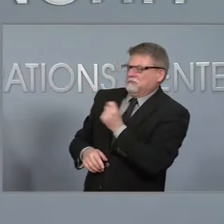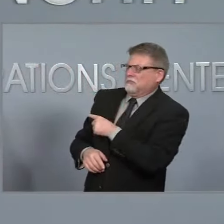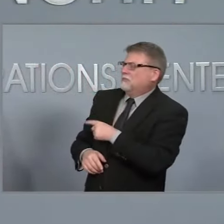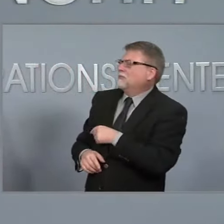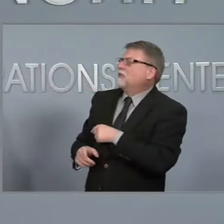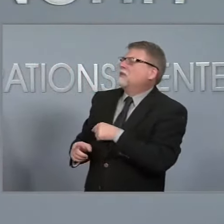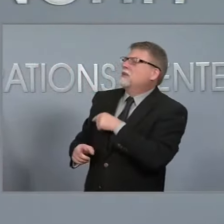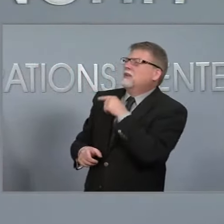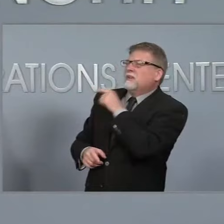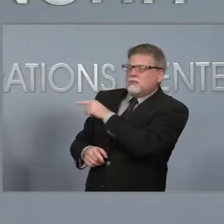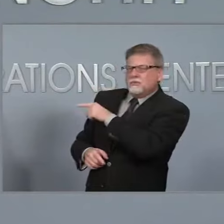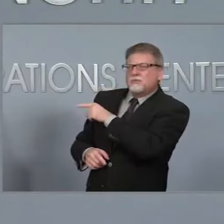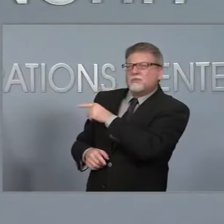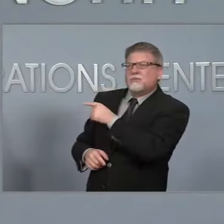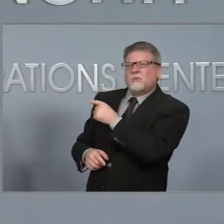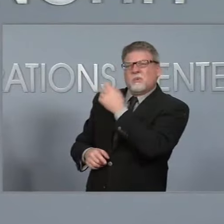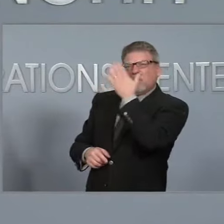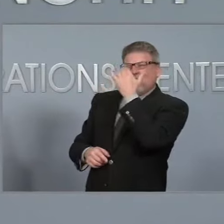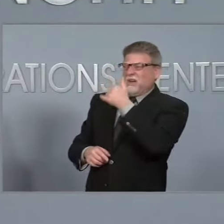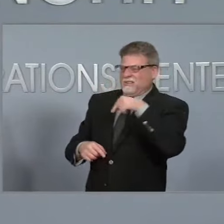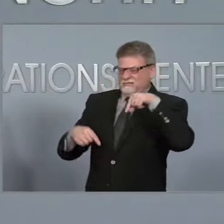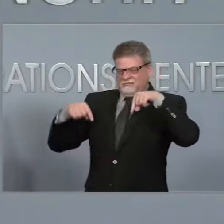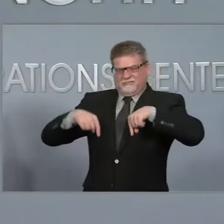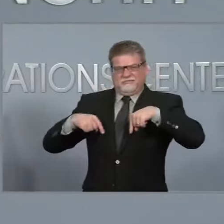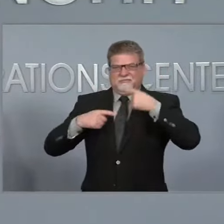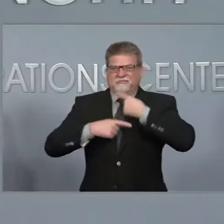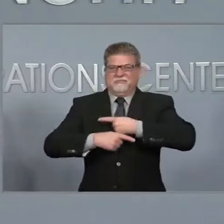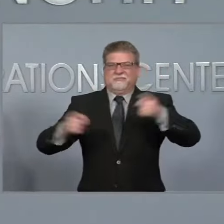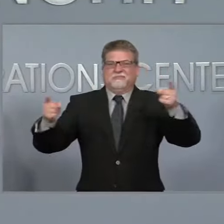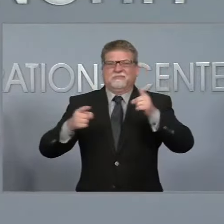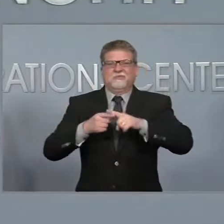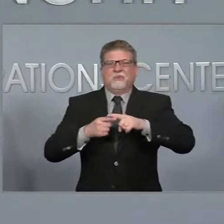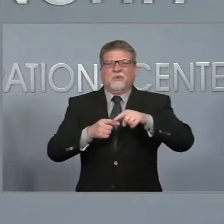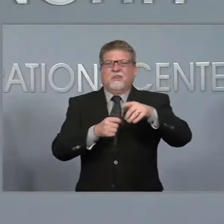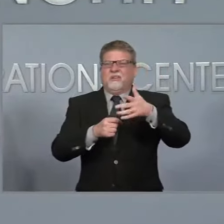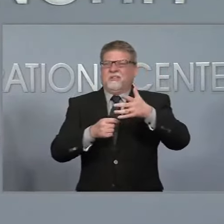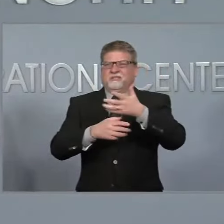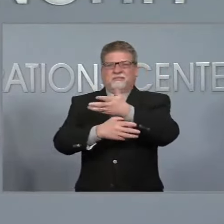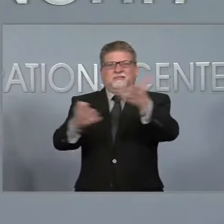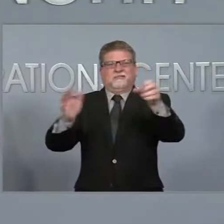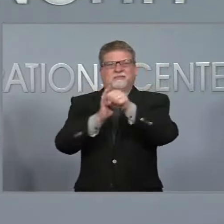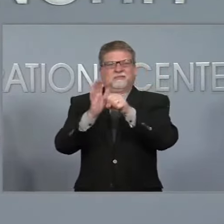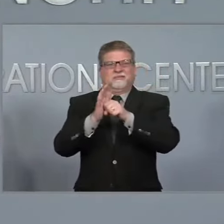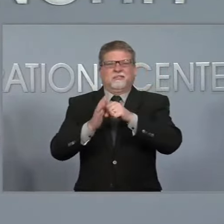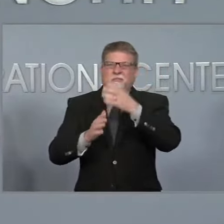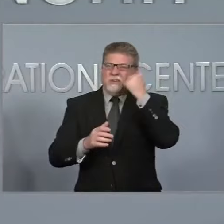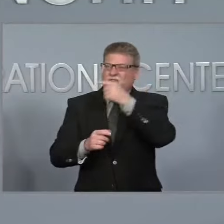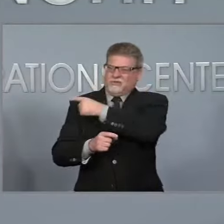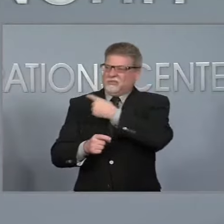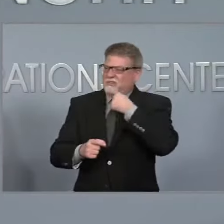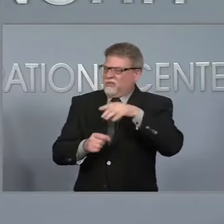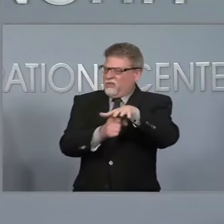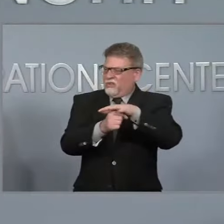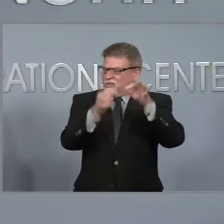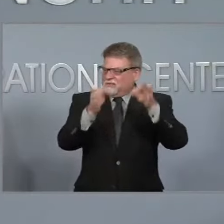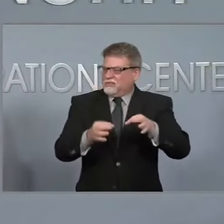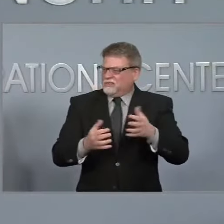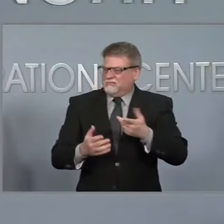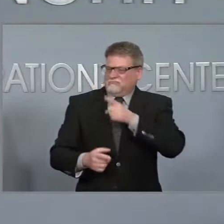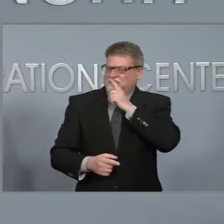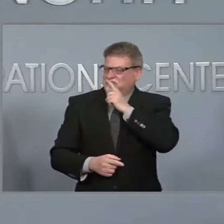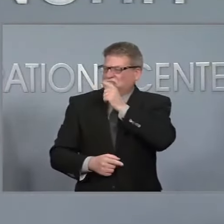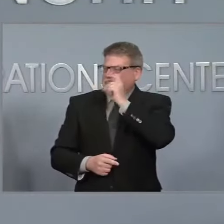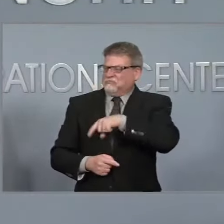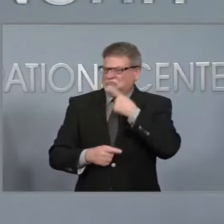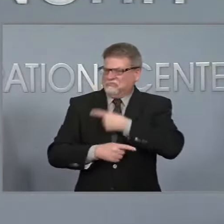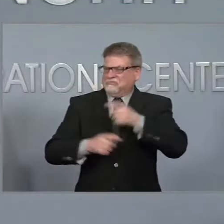do you feel the need to say something today for like the mayors or like county officials across the state that still have these that are listening, and the school boards,